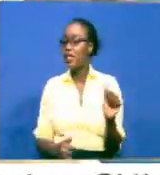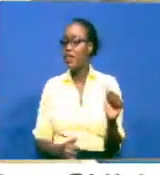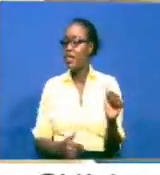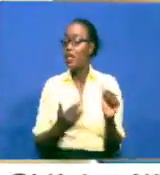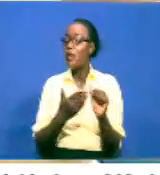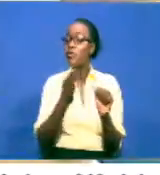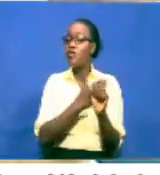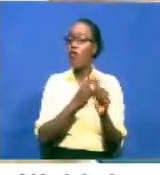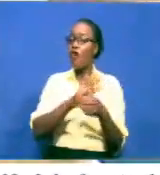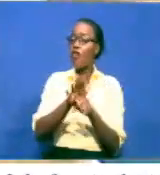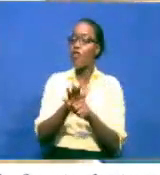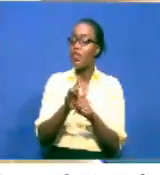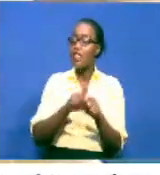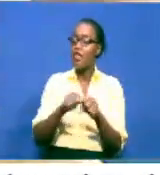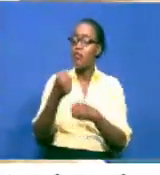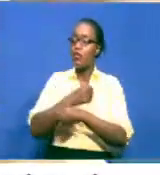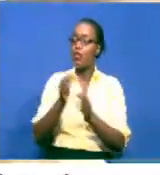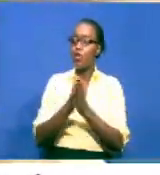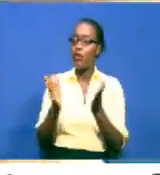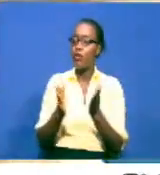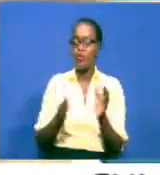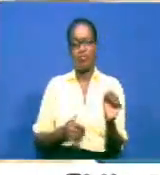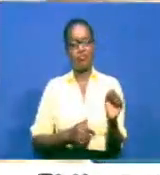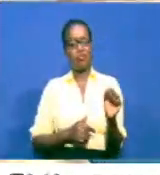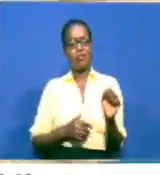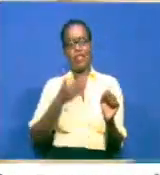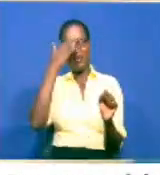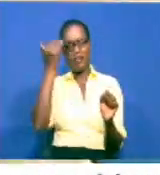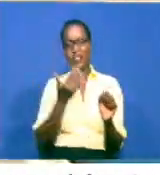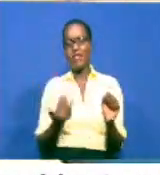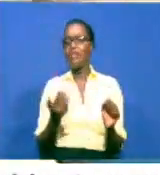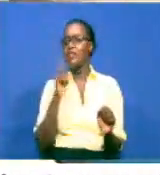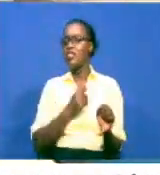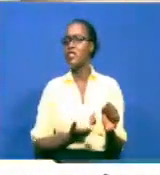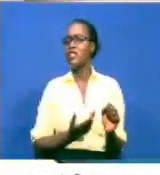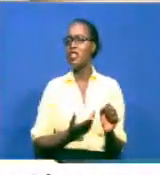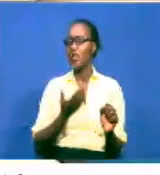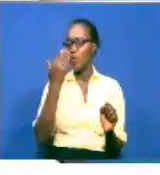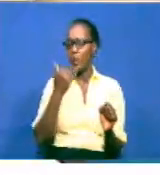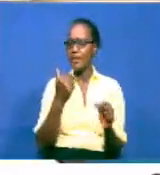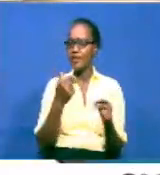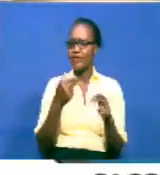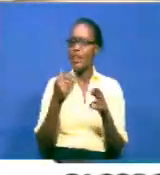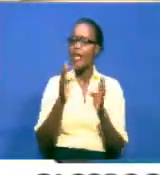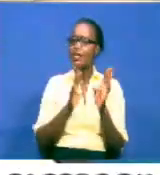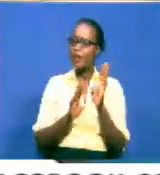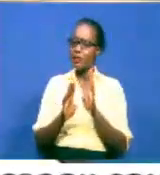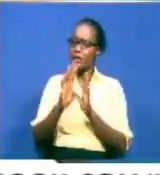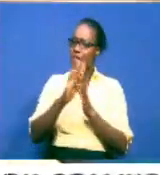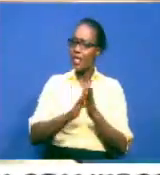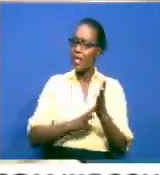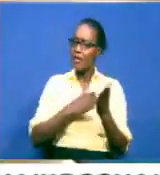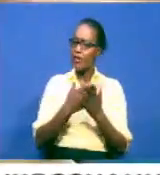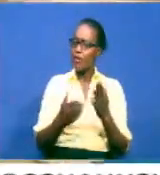that when schools open, then the child will have forgotten because these are children who are used to routine, you know, your routine